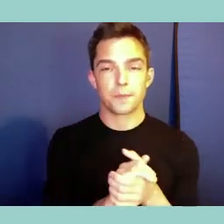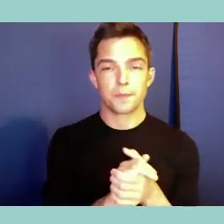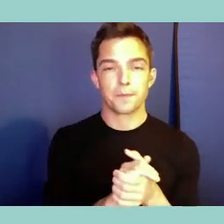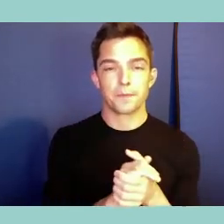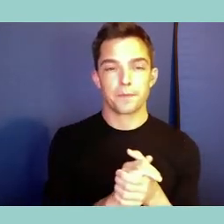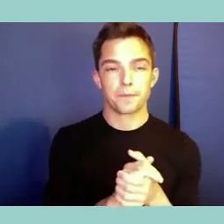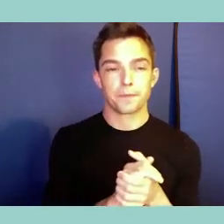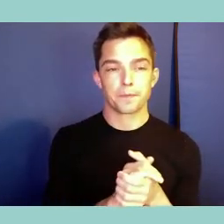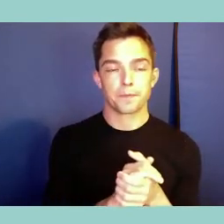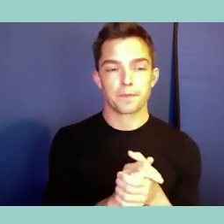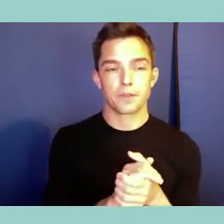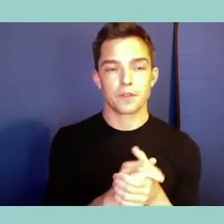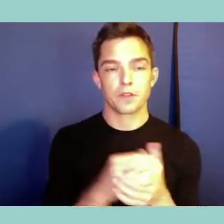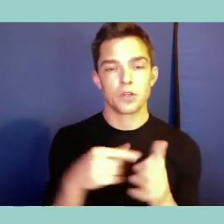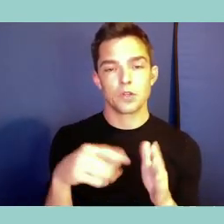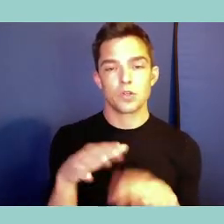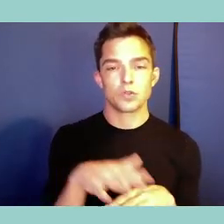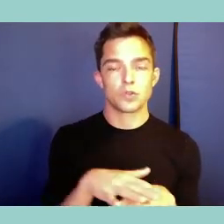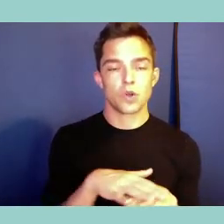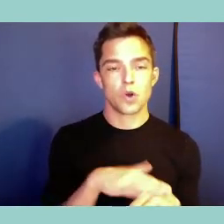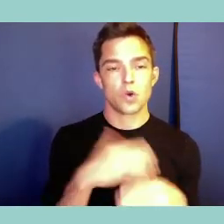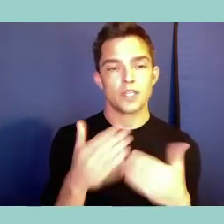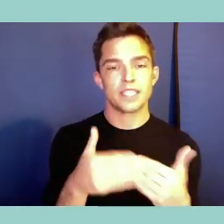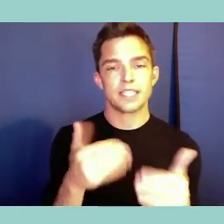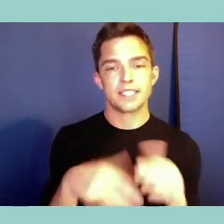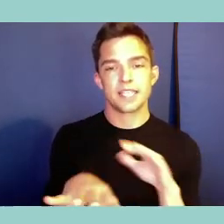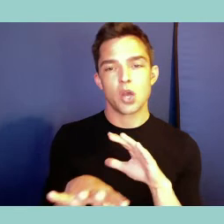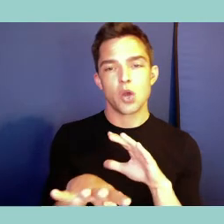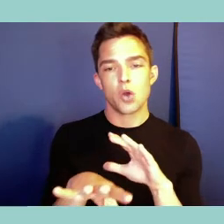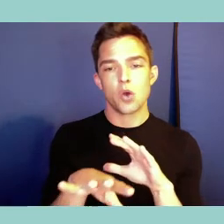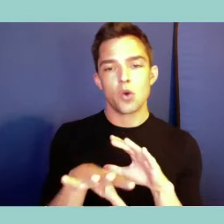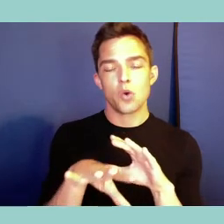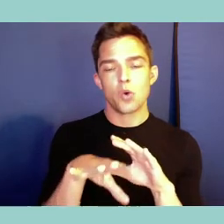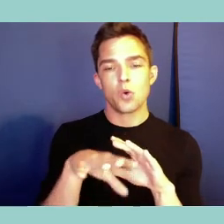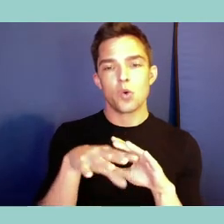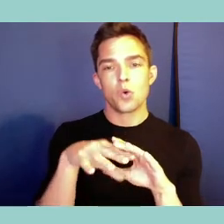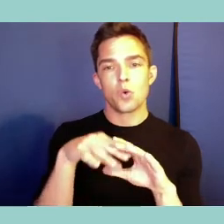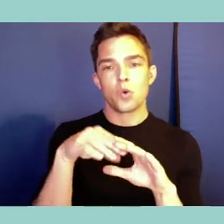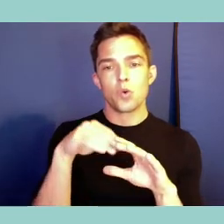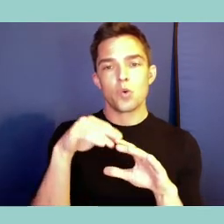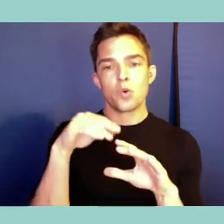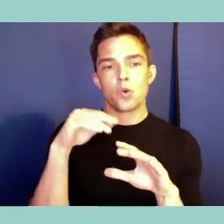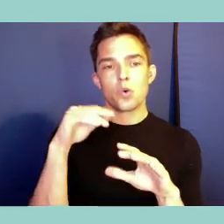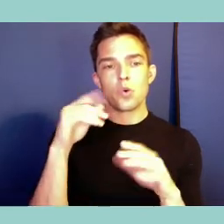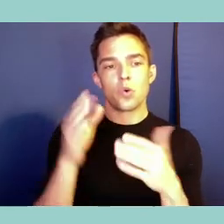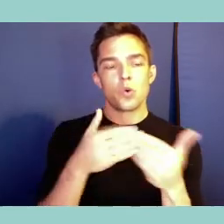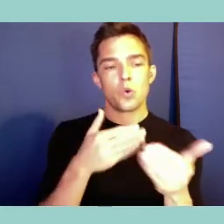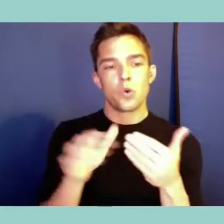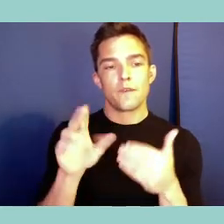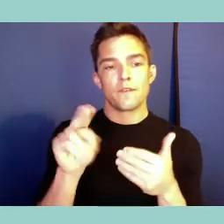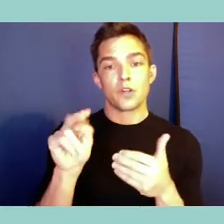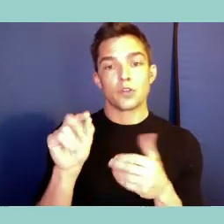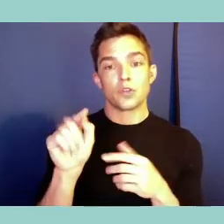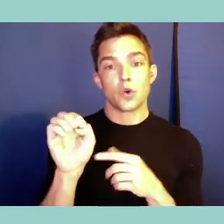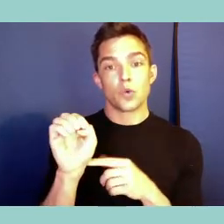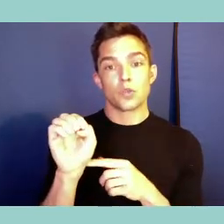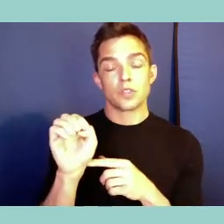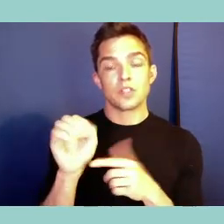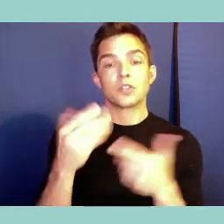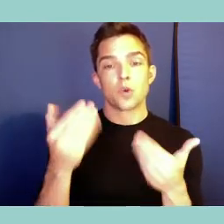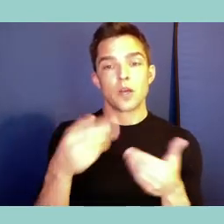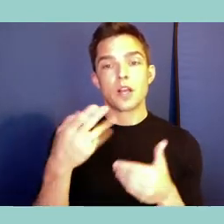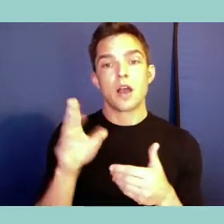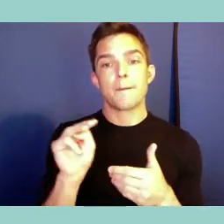prefer. Take in a slow, easy breath, and on whatever note you like,